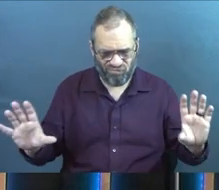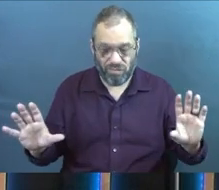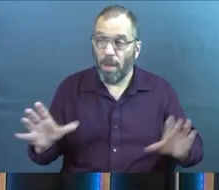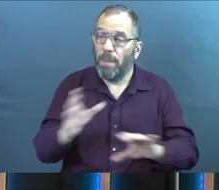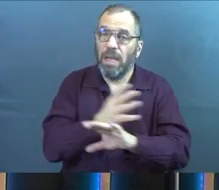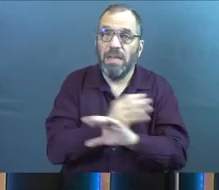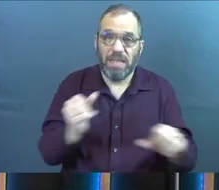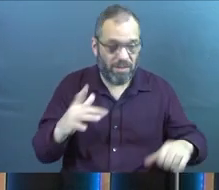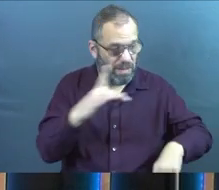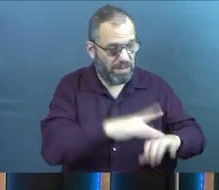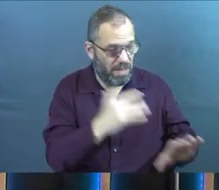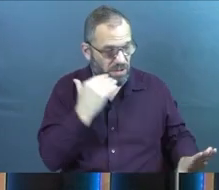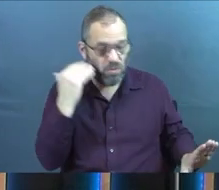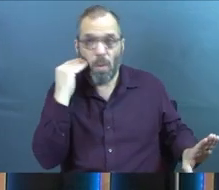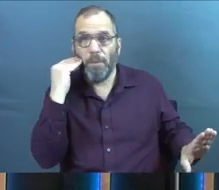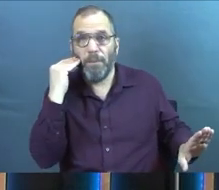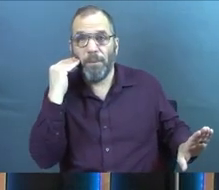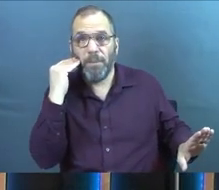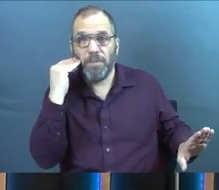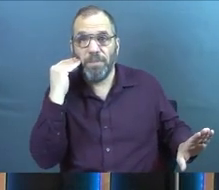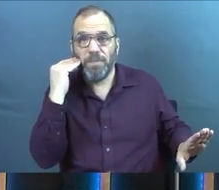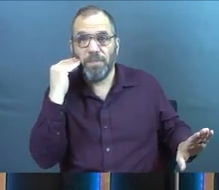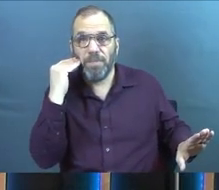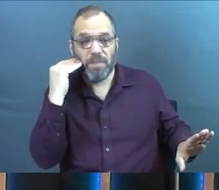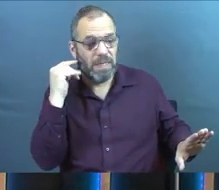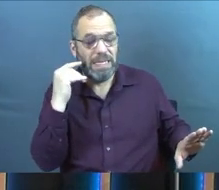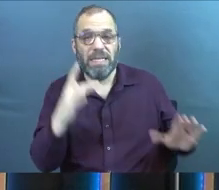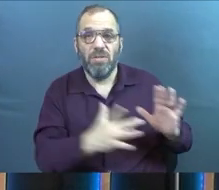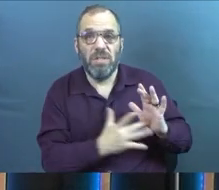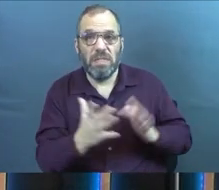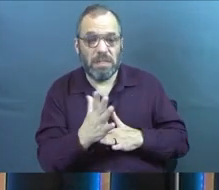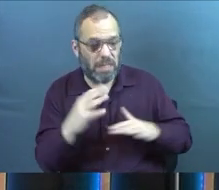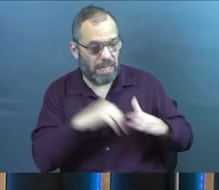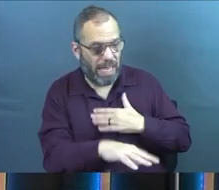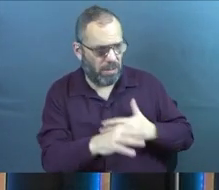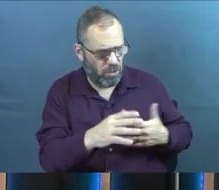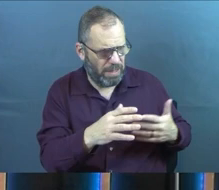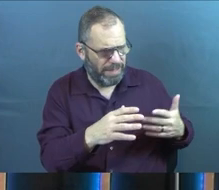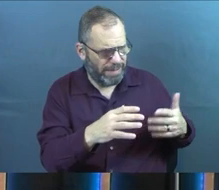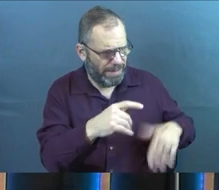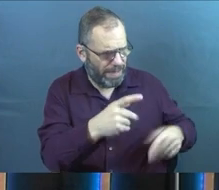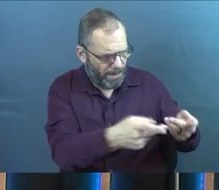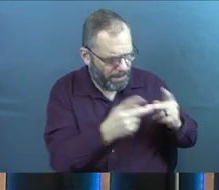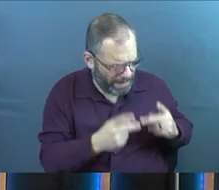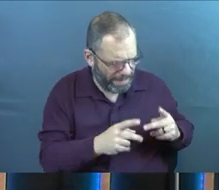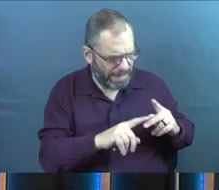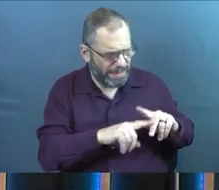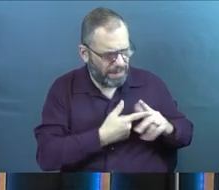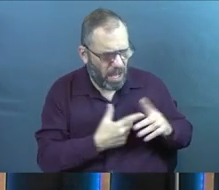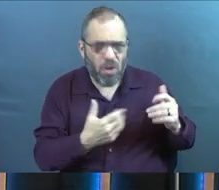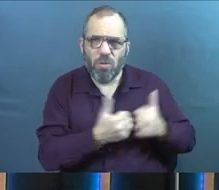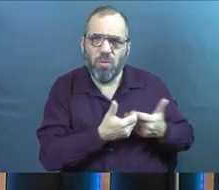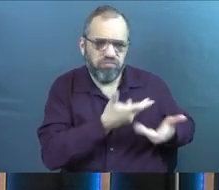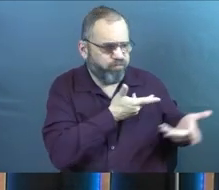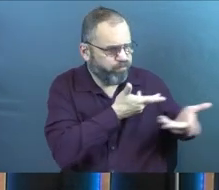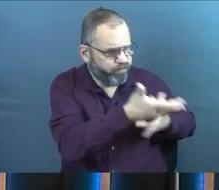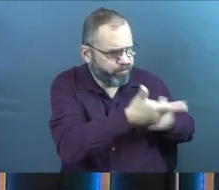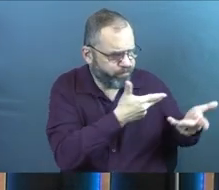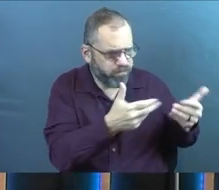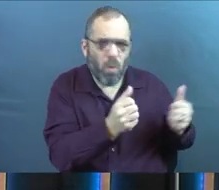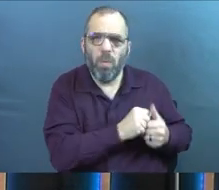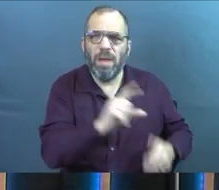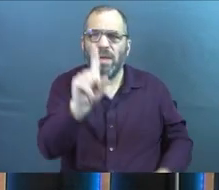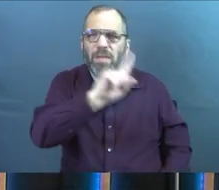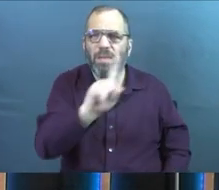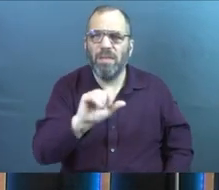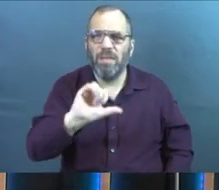Because salvation has come to the house. Jesus himself has entered into this space, and he's begun to, through conversation and connection and all this